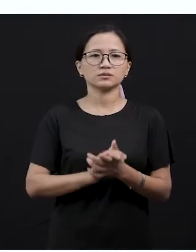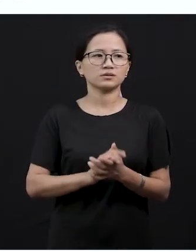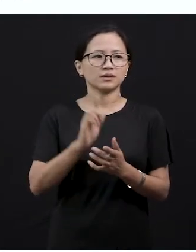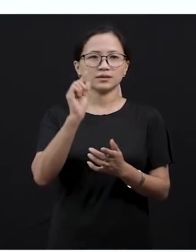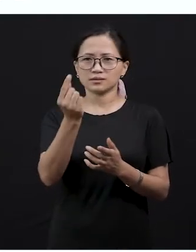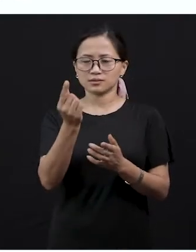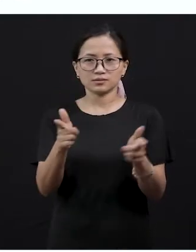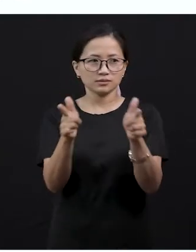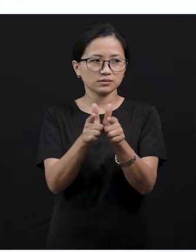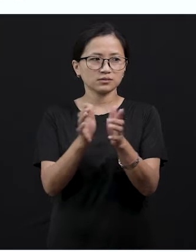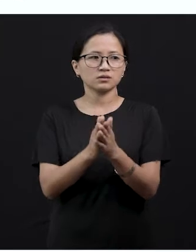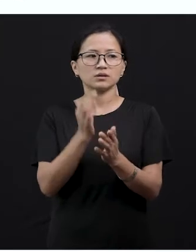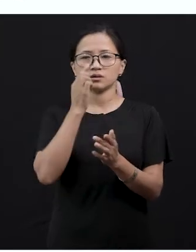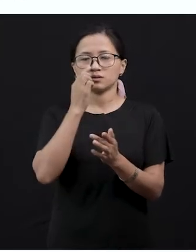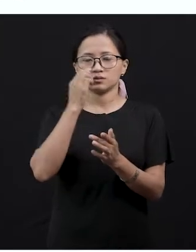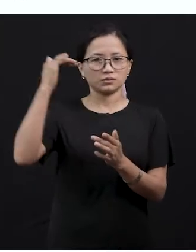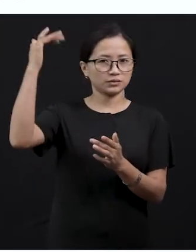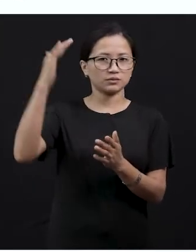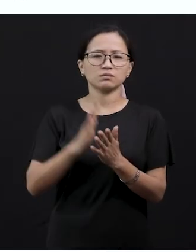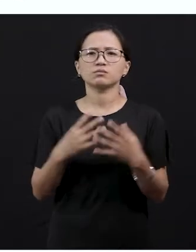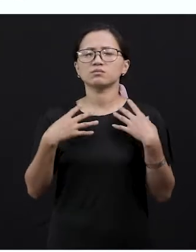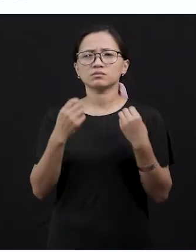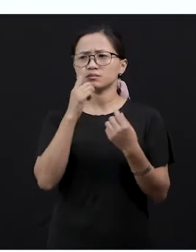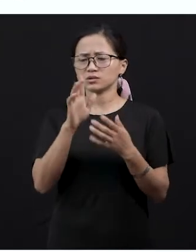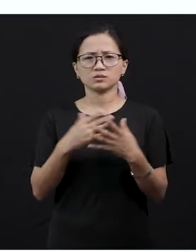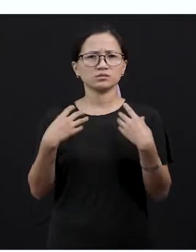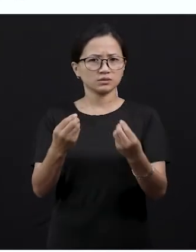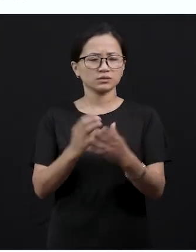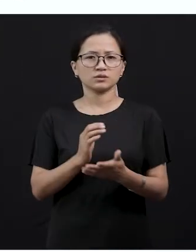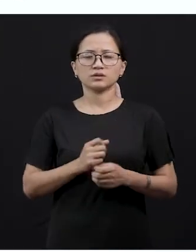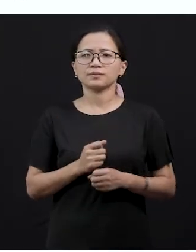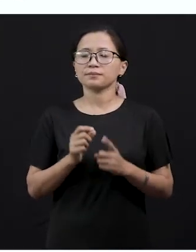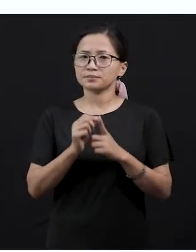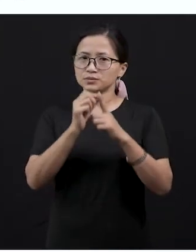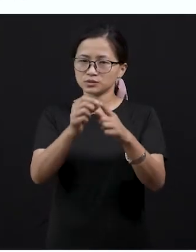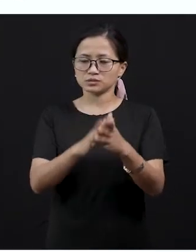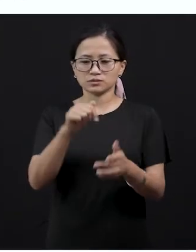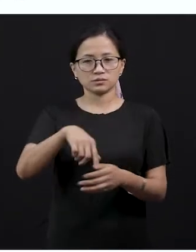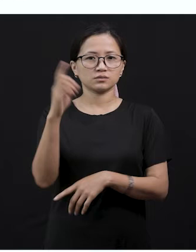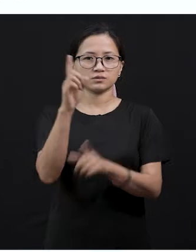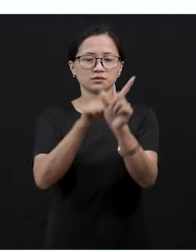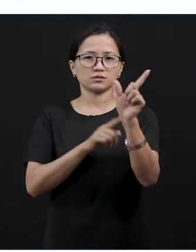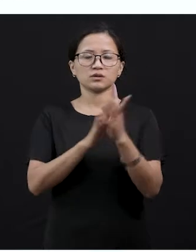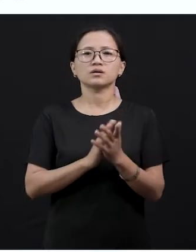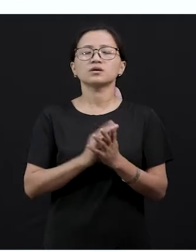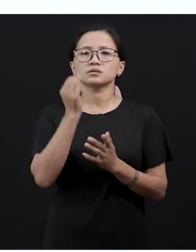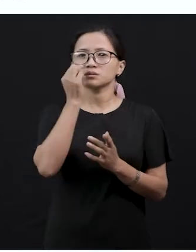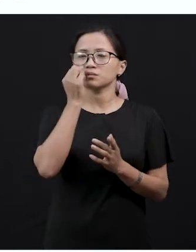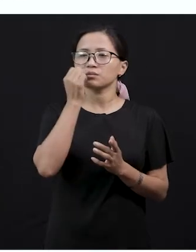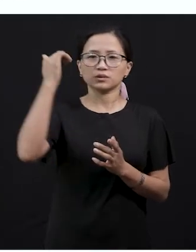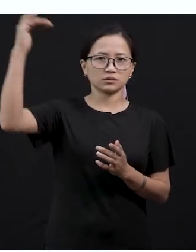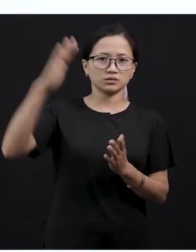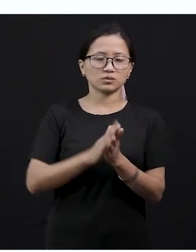little women. Okay, now see, mother do not want them to have present this year, as the men were at